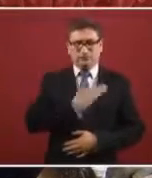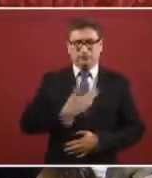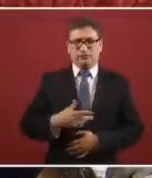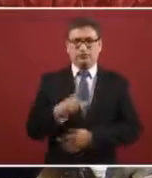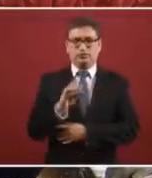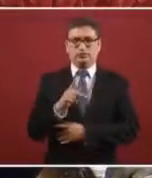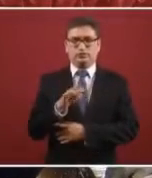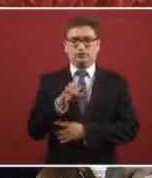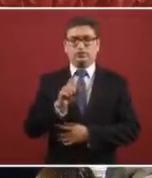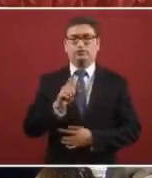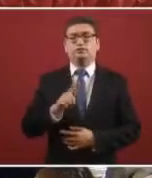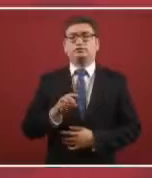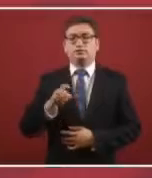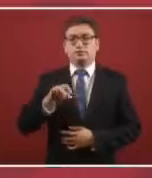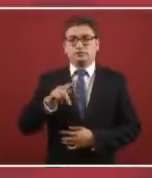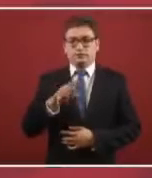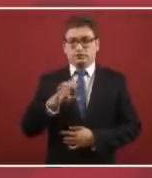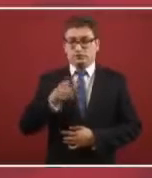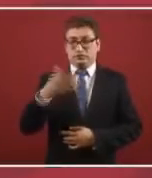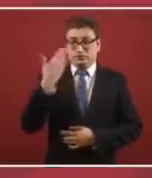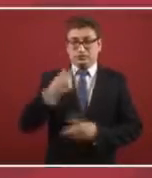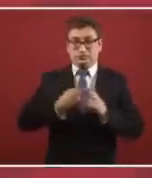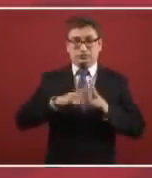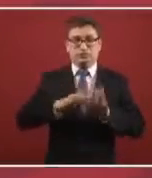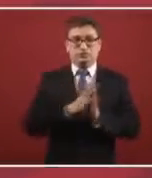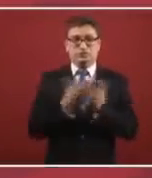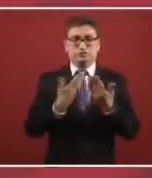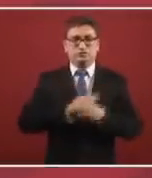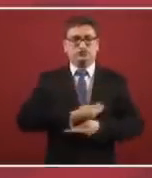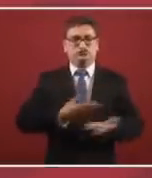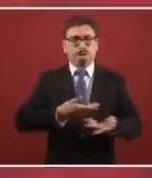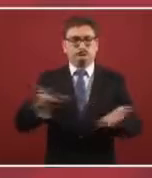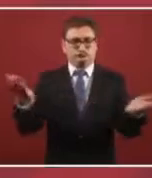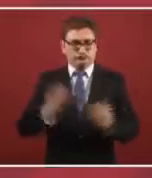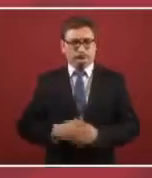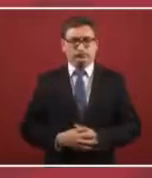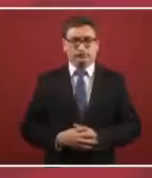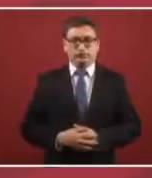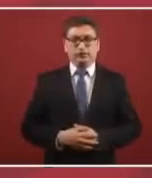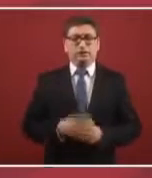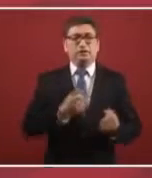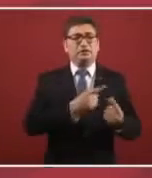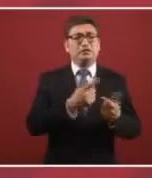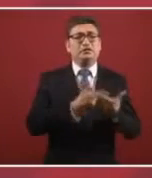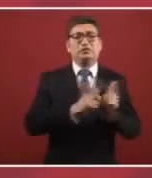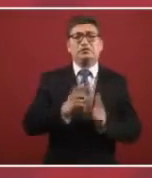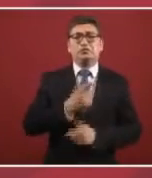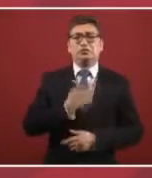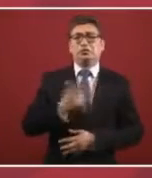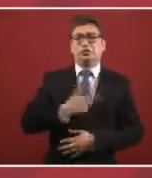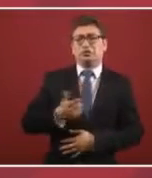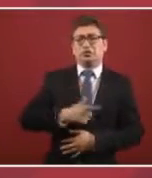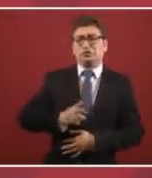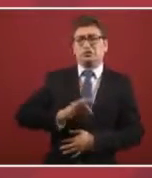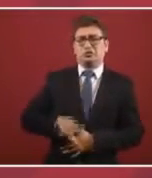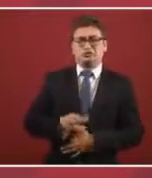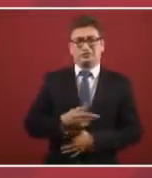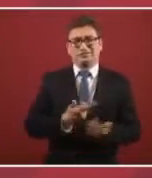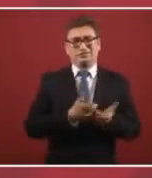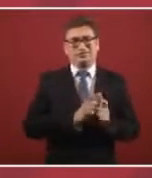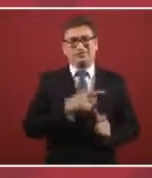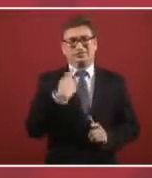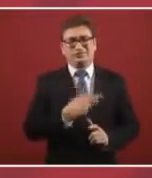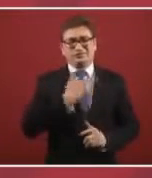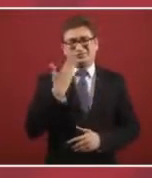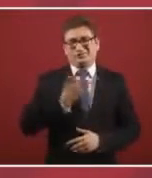él President inició López con la Mateos, entrega de los libros de texto. he initiated with hubo the oposición. delivery of the Los text, conservadores